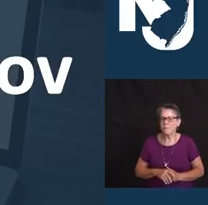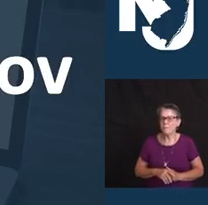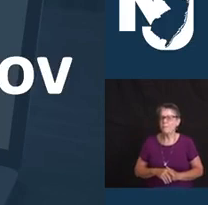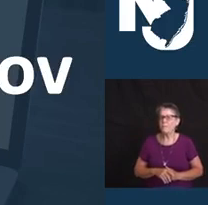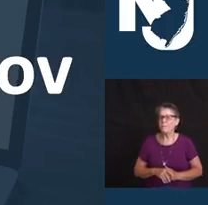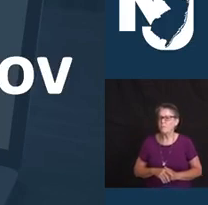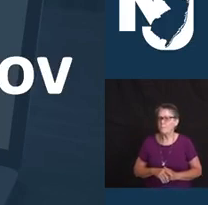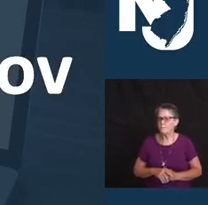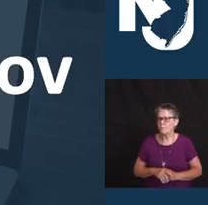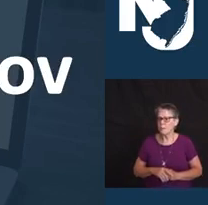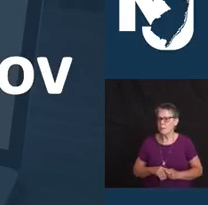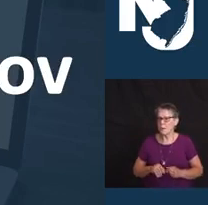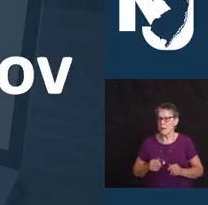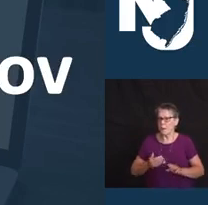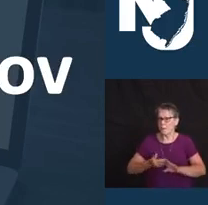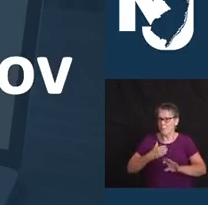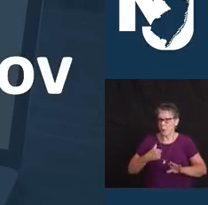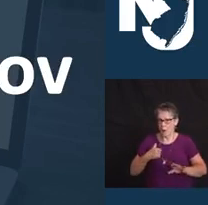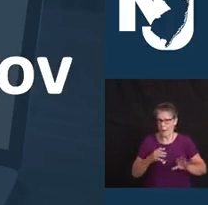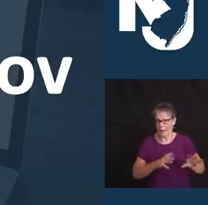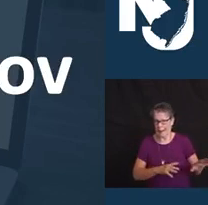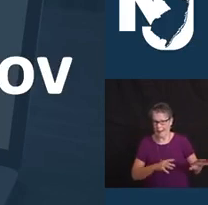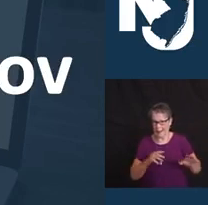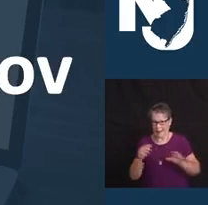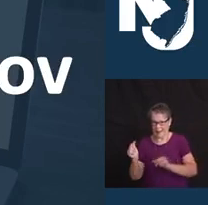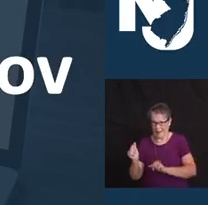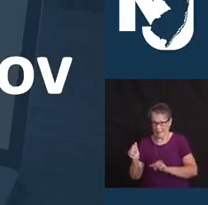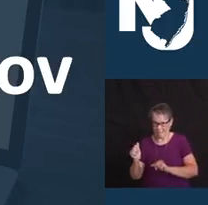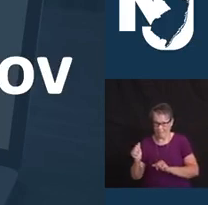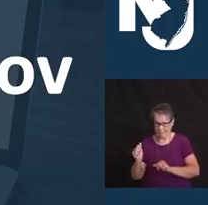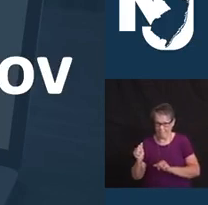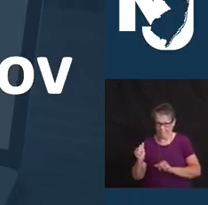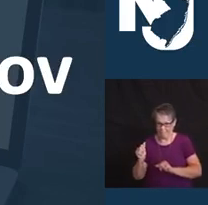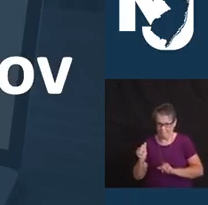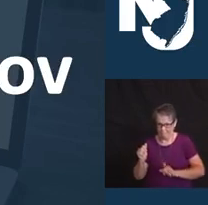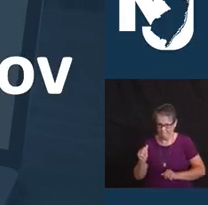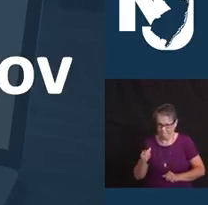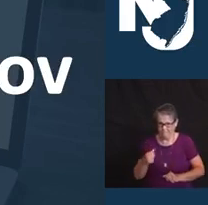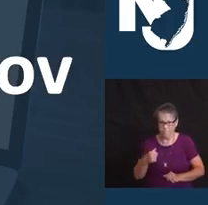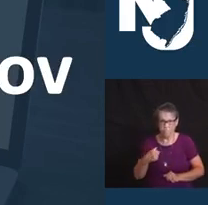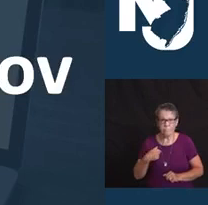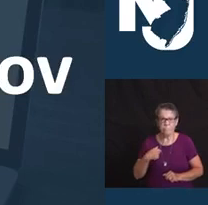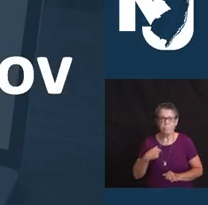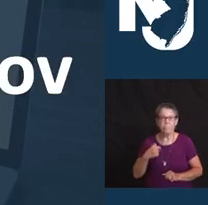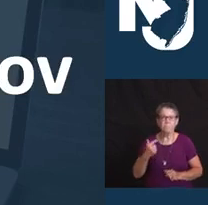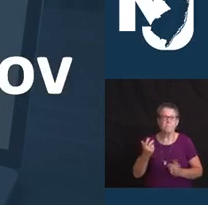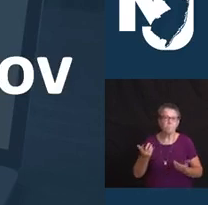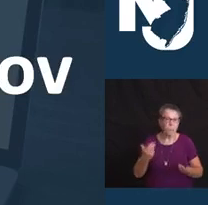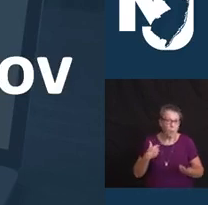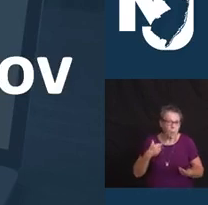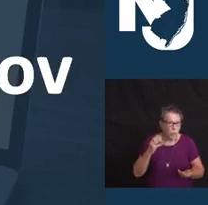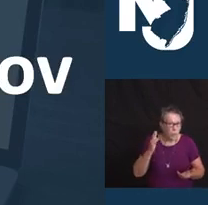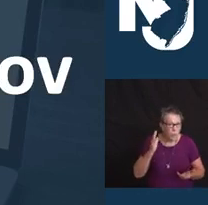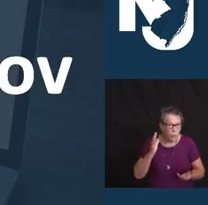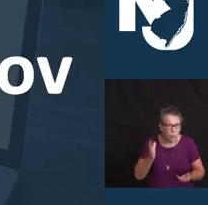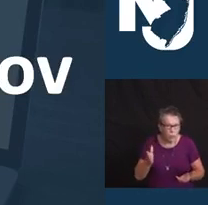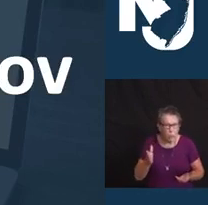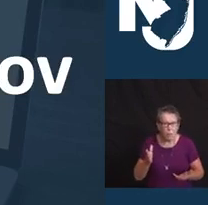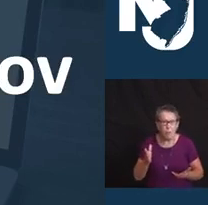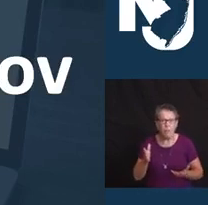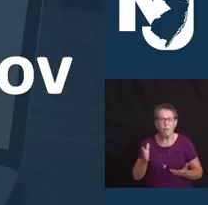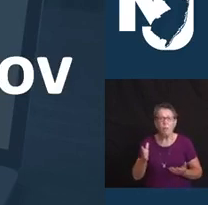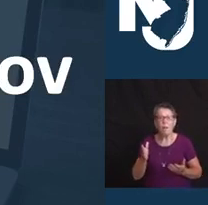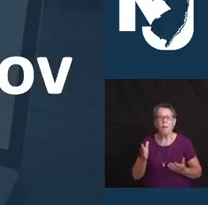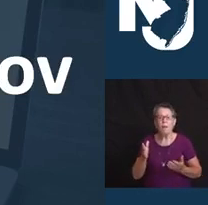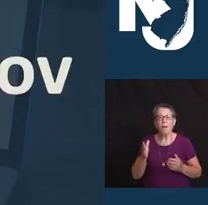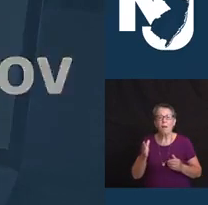among other stops I will make between now and tomorrow night, I will have the great honor tomorrow morning to join the family and former colleagues of the late judge